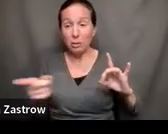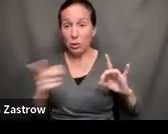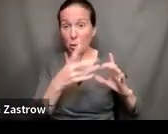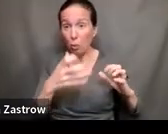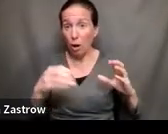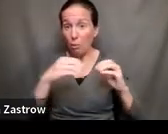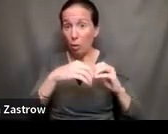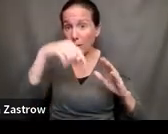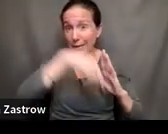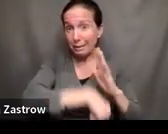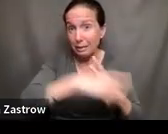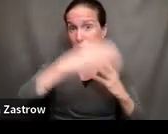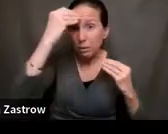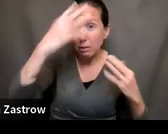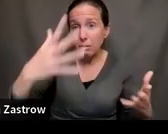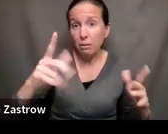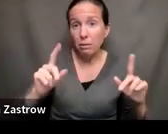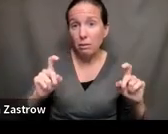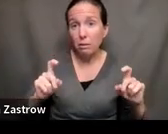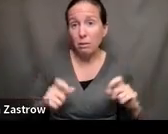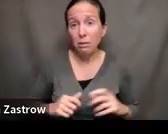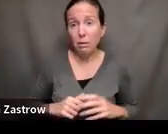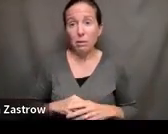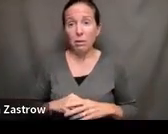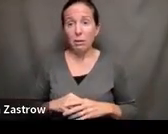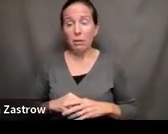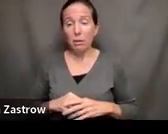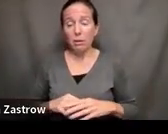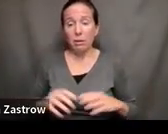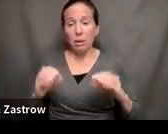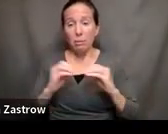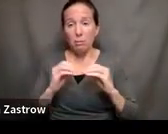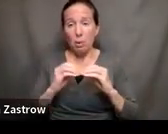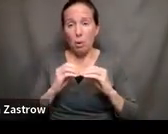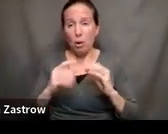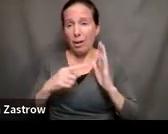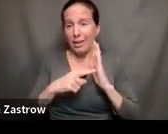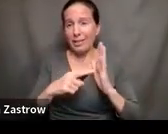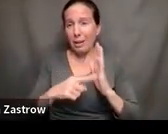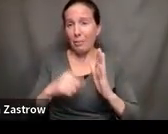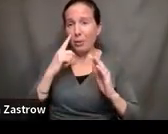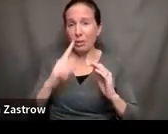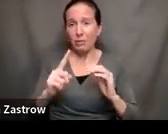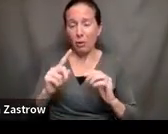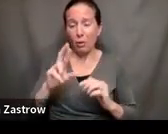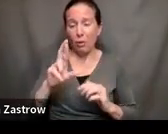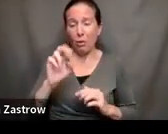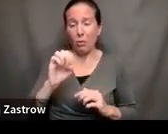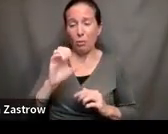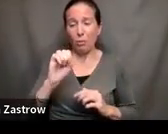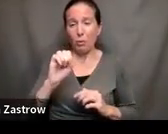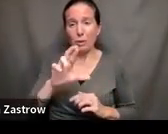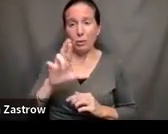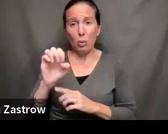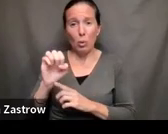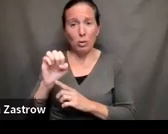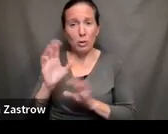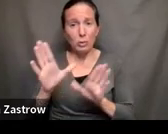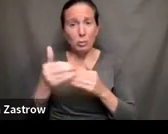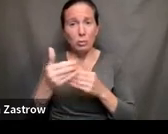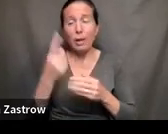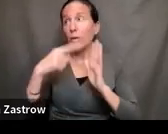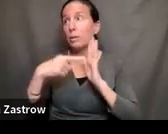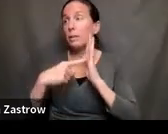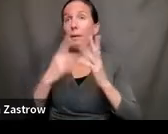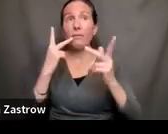want more resource room type examples, or do you want more like follow a visual schedule